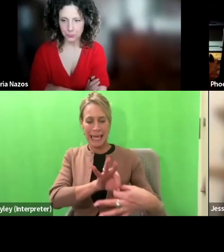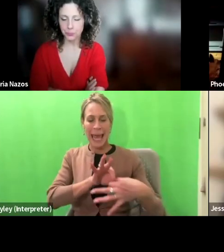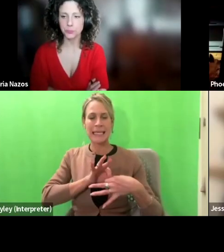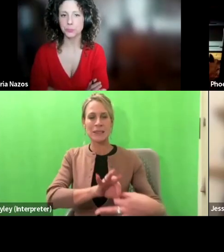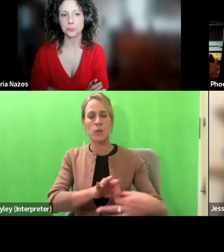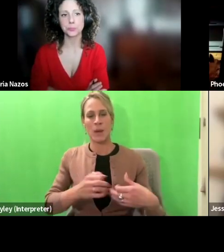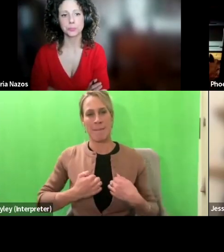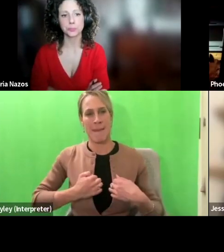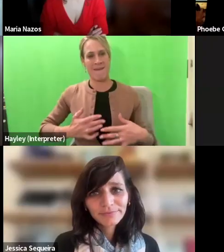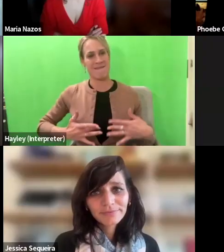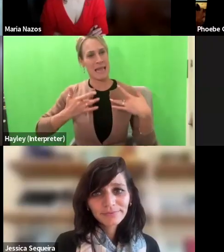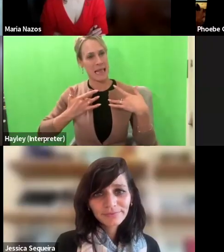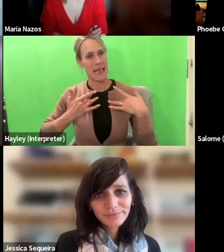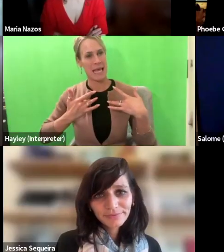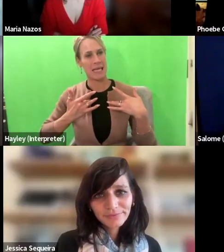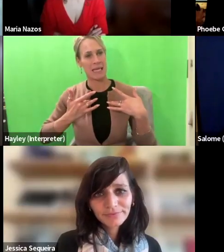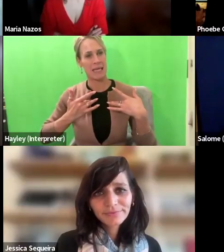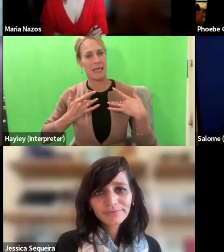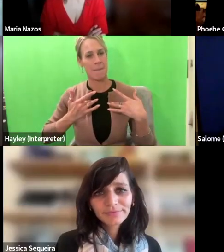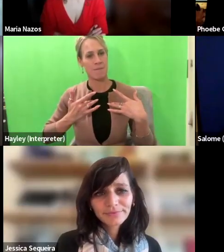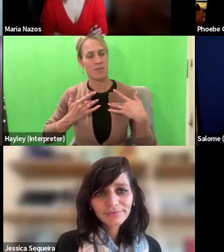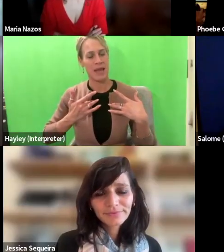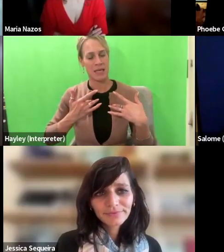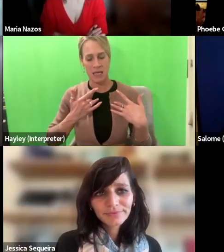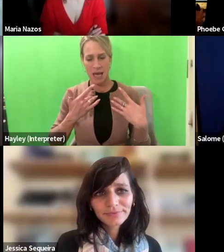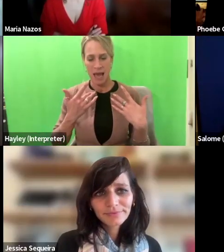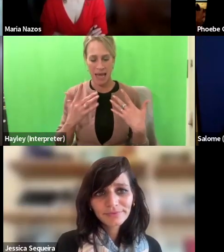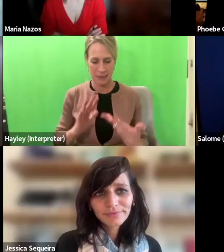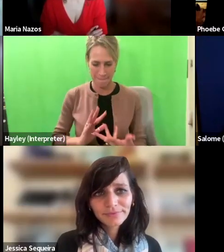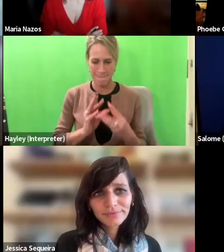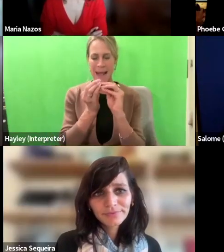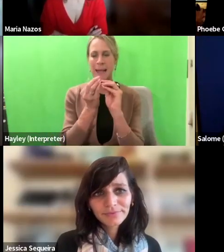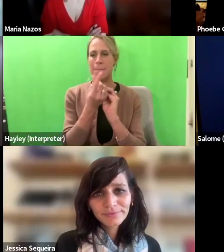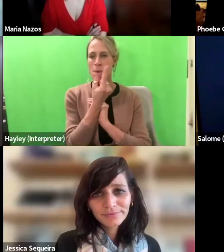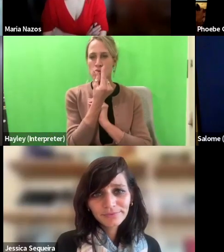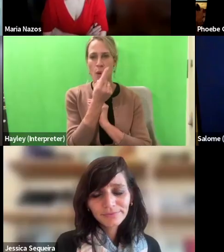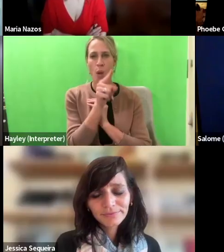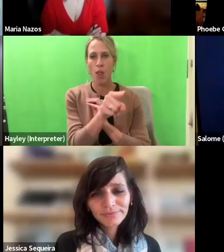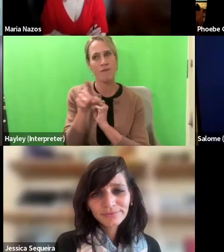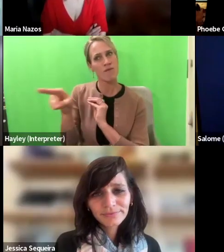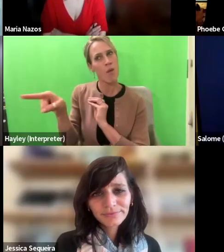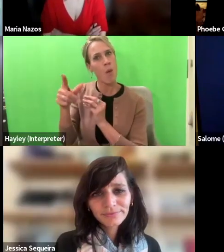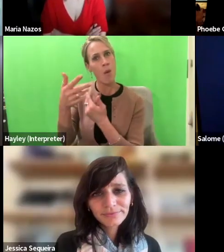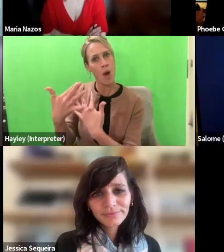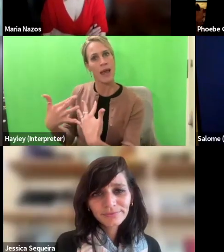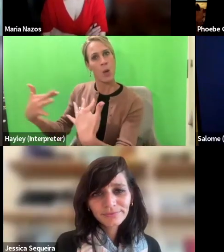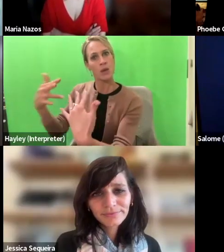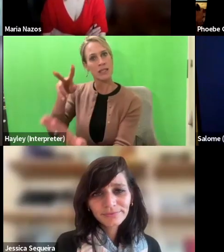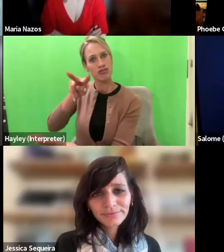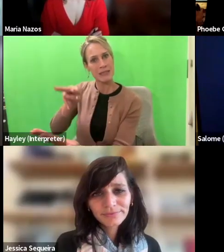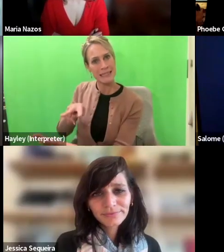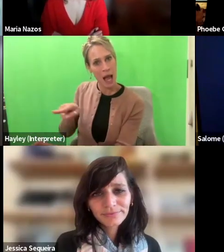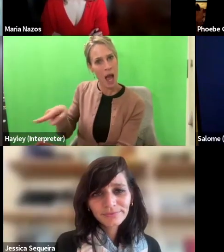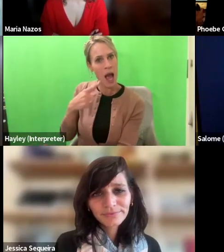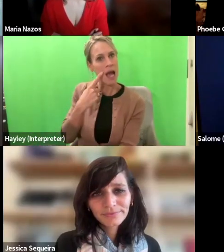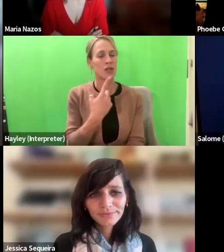find a way to sort of make possible to the reader the